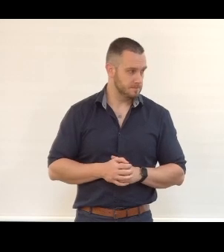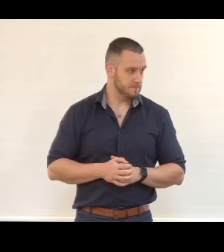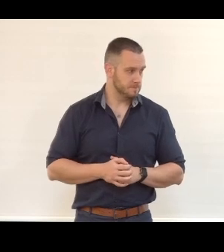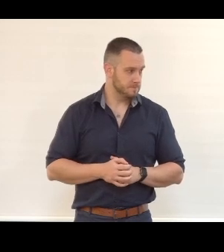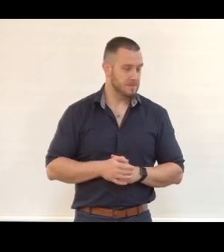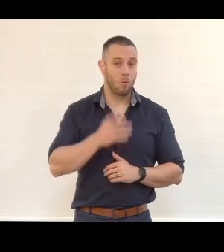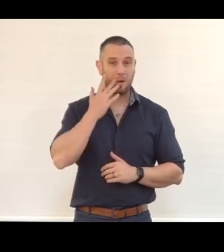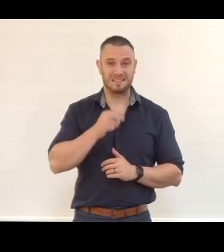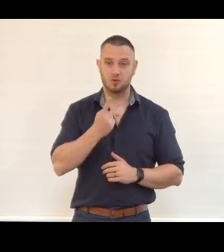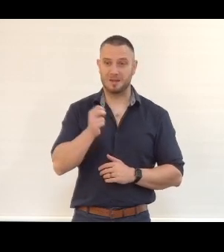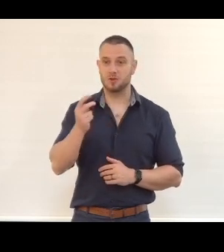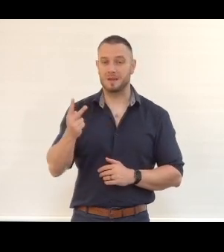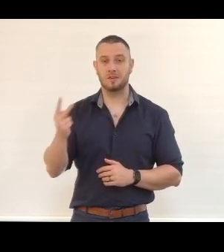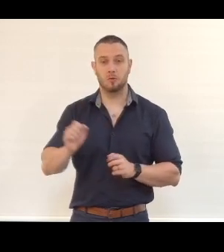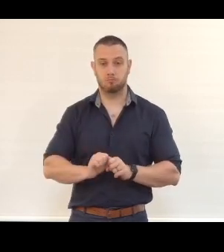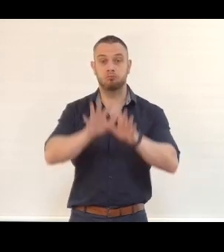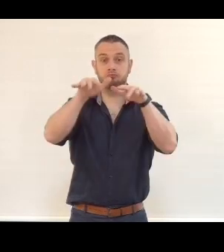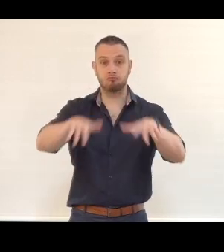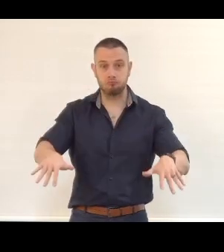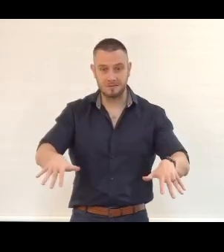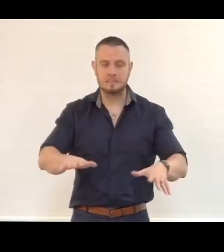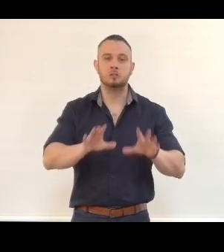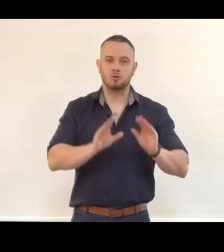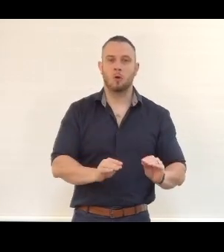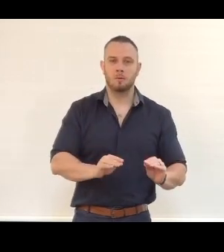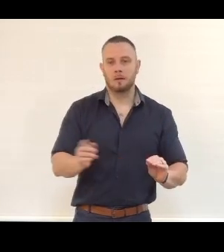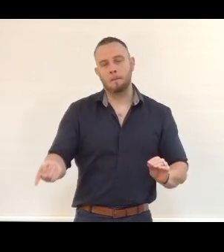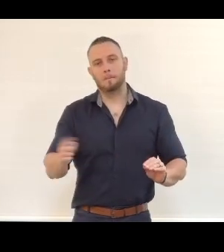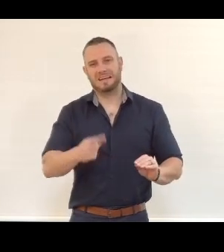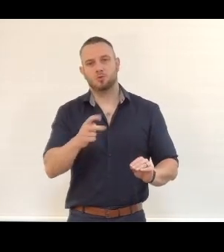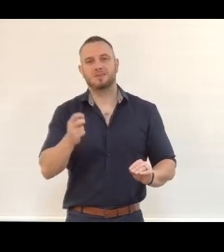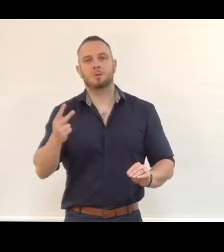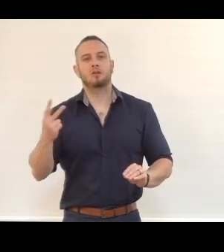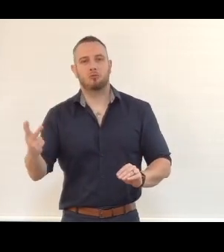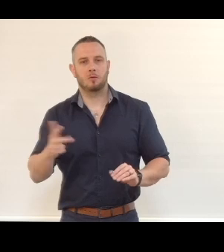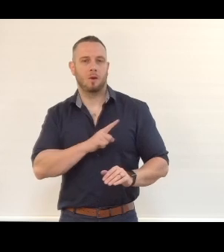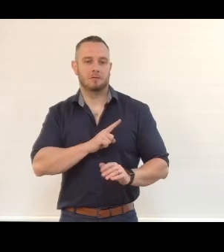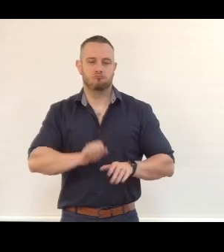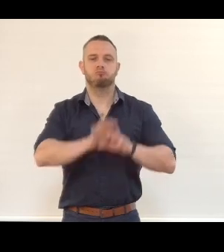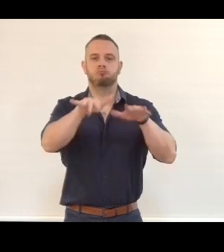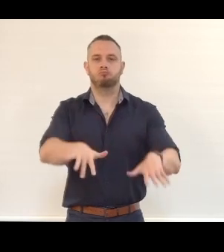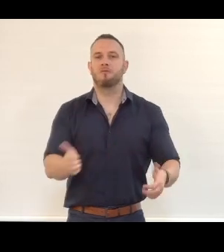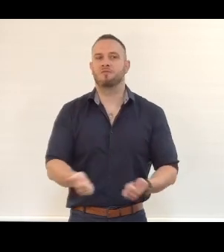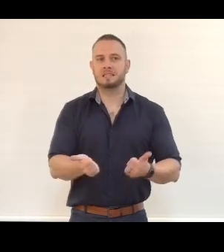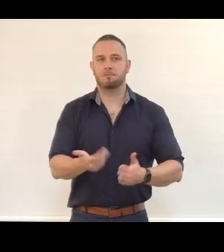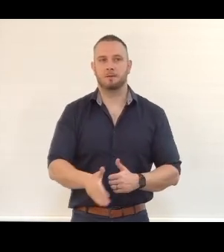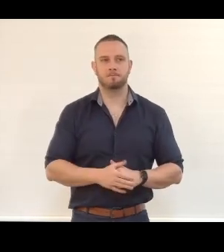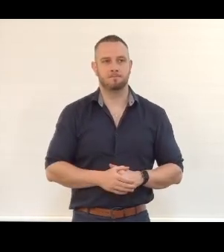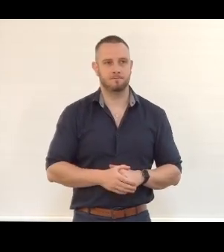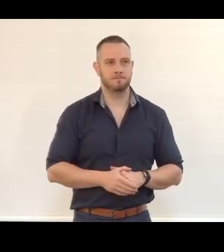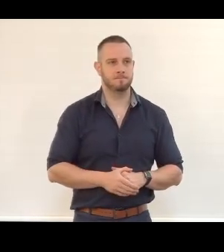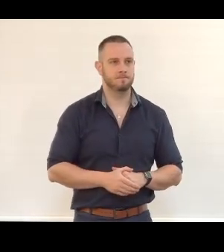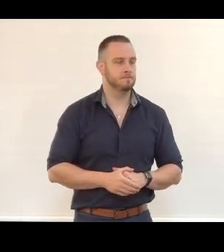eruption of Mauna Loa, and then in 2023, the restart of the most recent missions. So again,